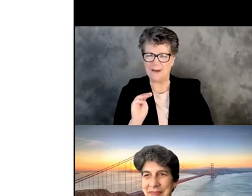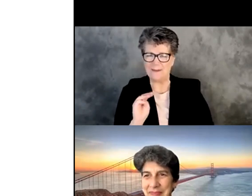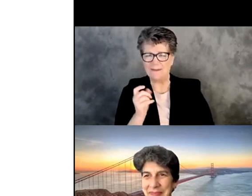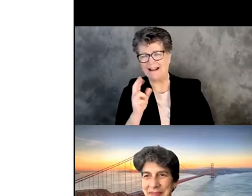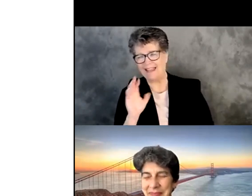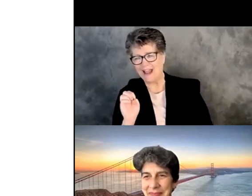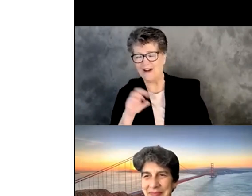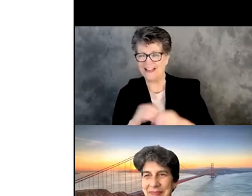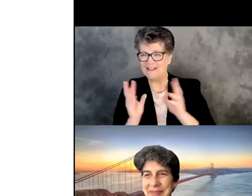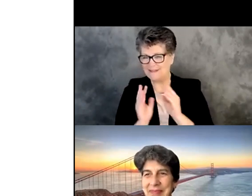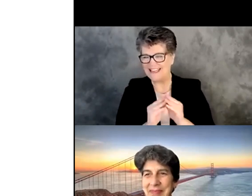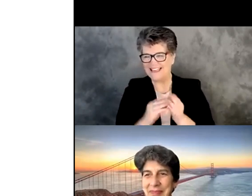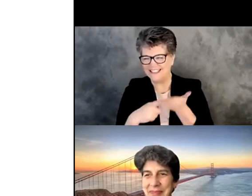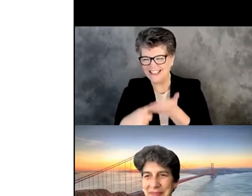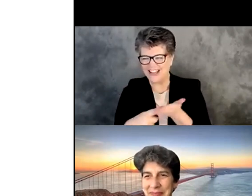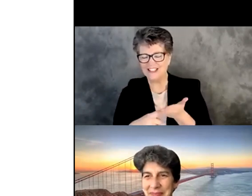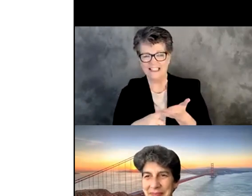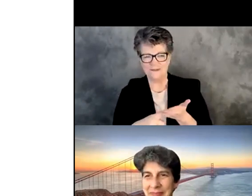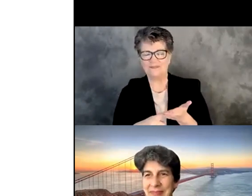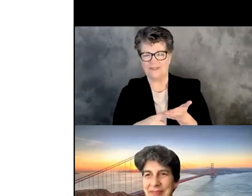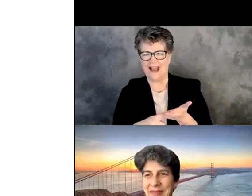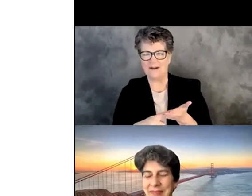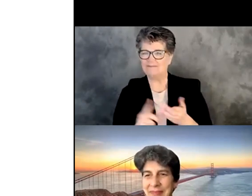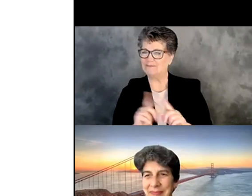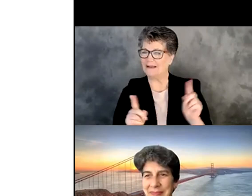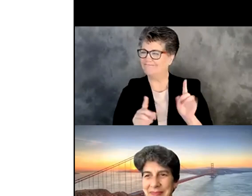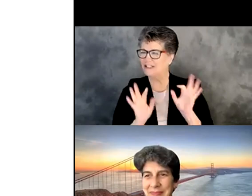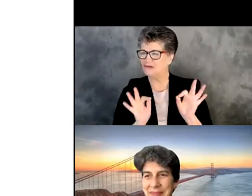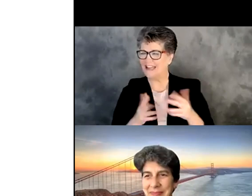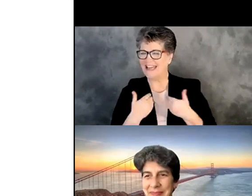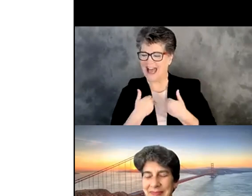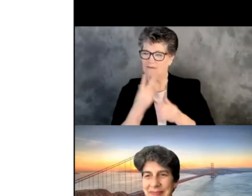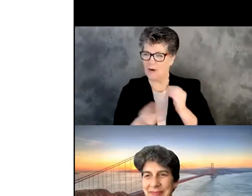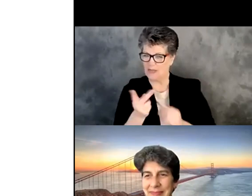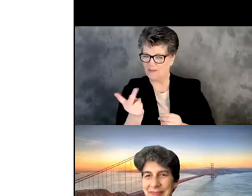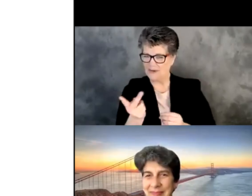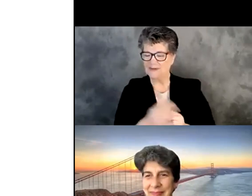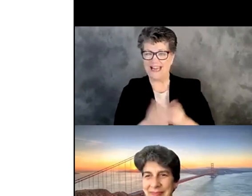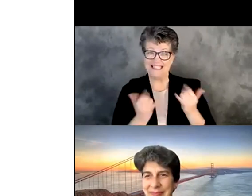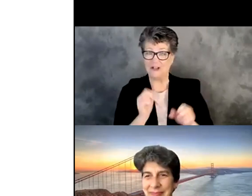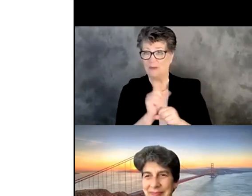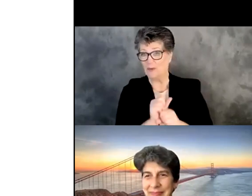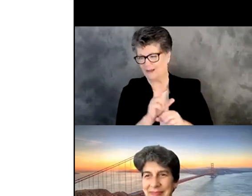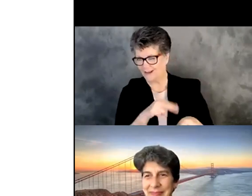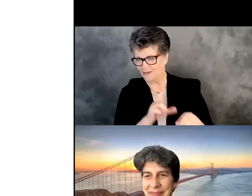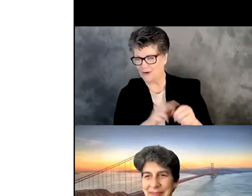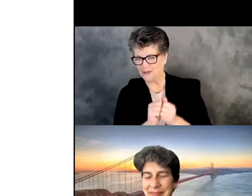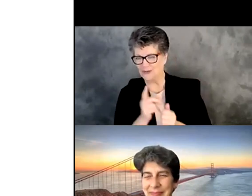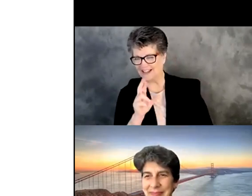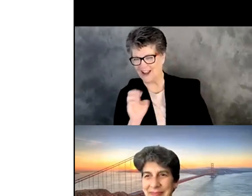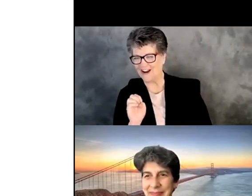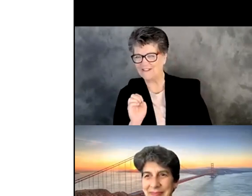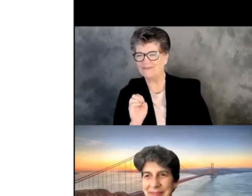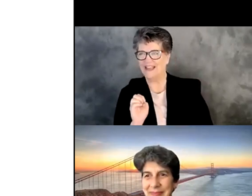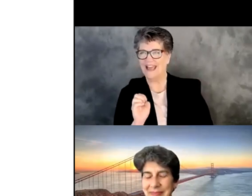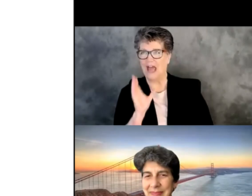and the meetings and discussions that we've had, but it's great to have both of you and still be working, of course, with Claire. And I know